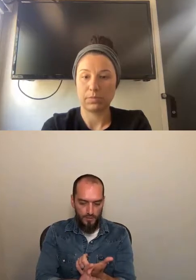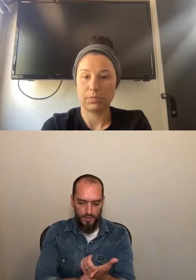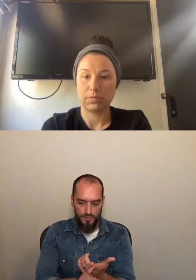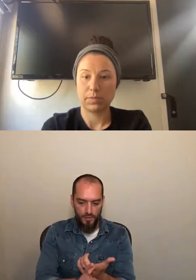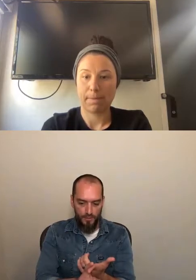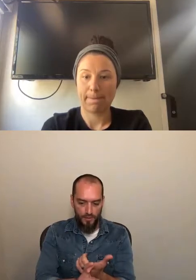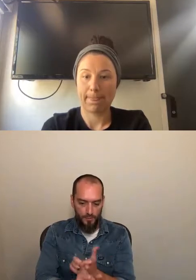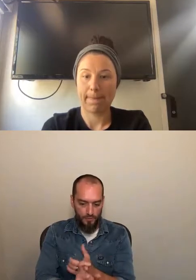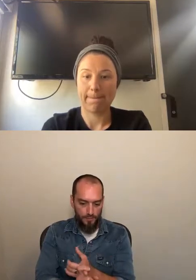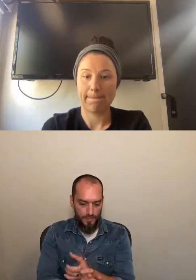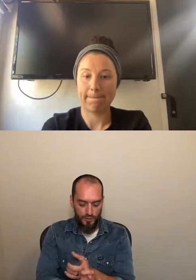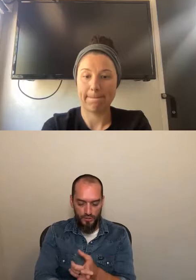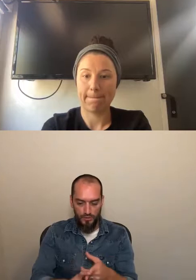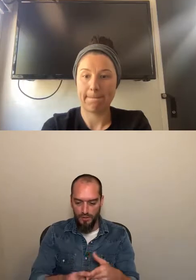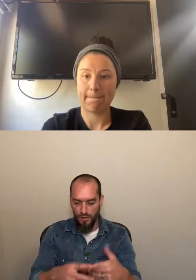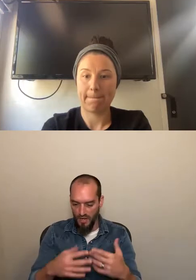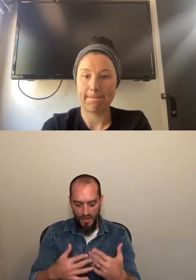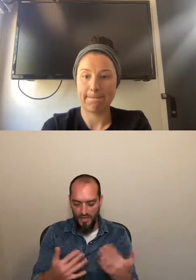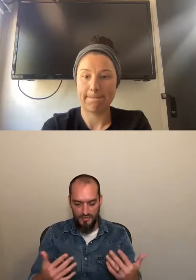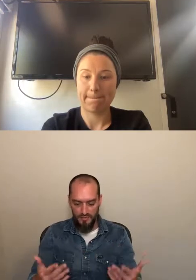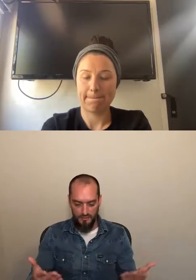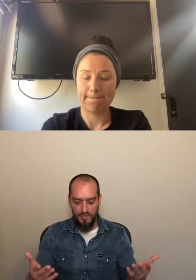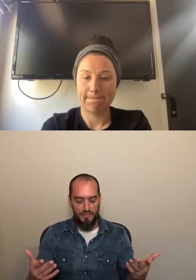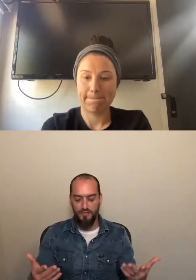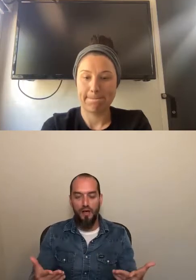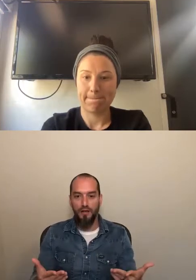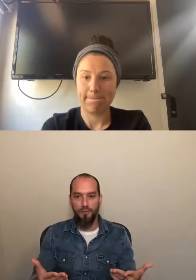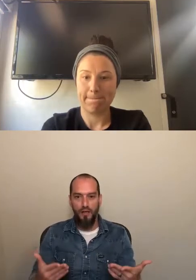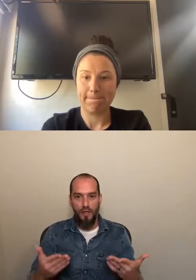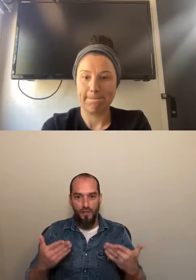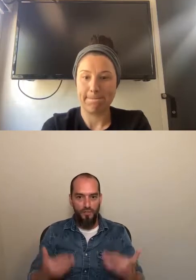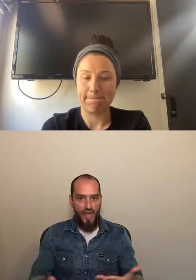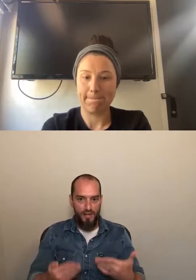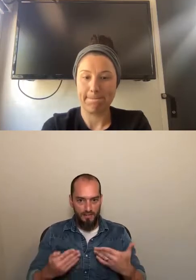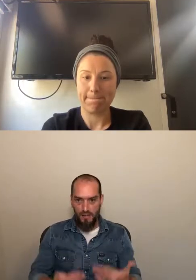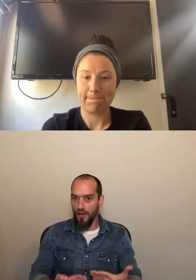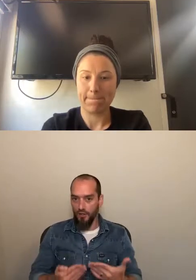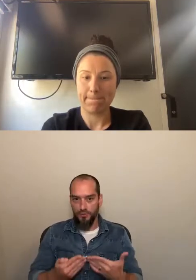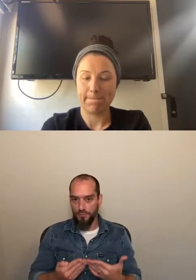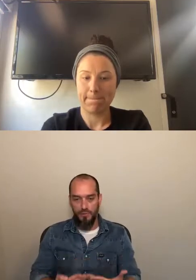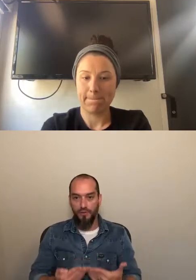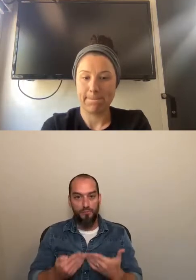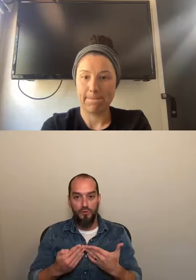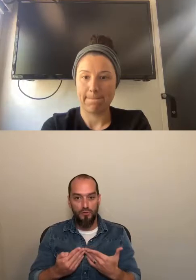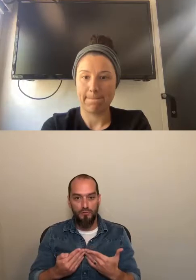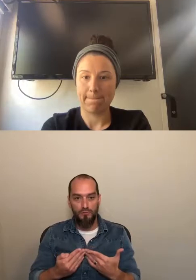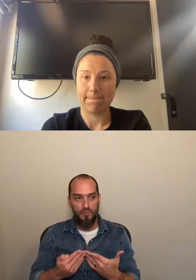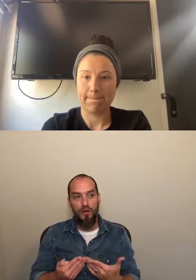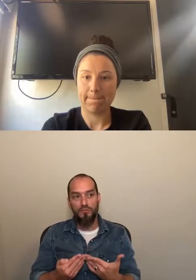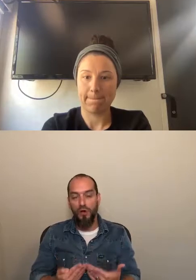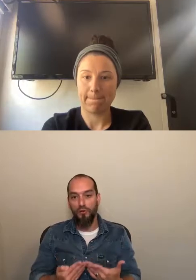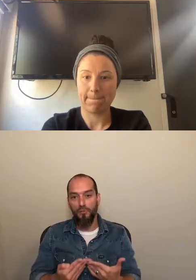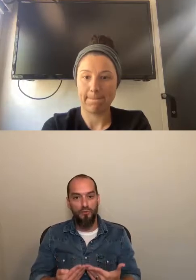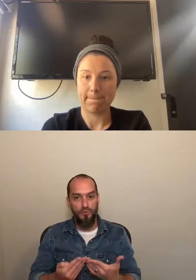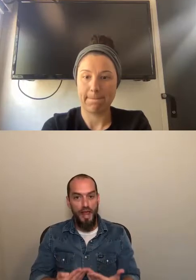When I talk about a small amount of mold I'm being showed, less than the size of a dime, that is not going to be enough mold to